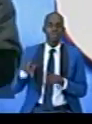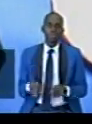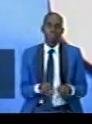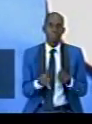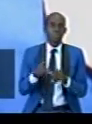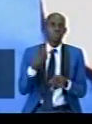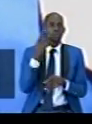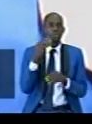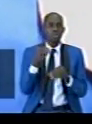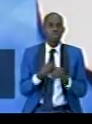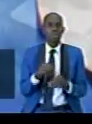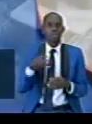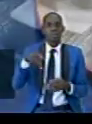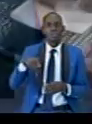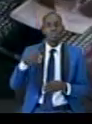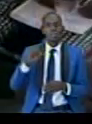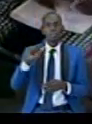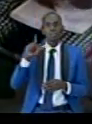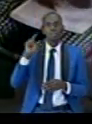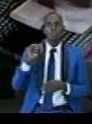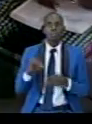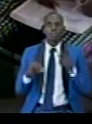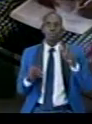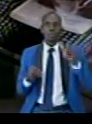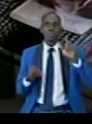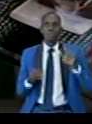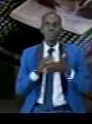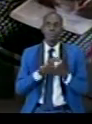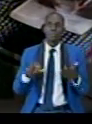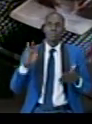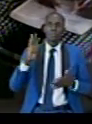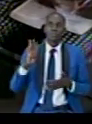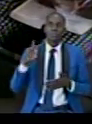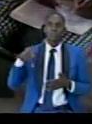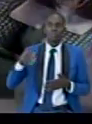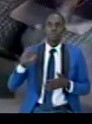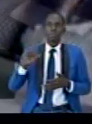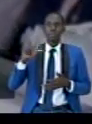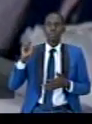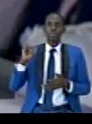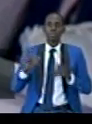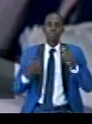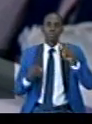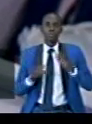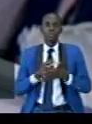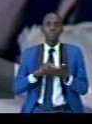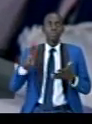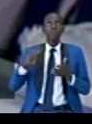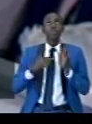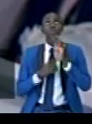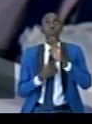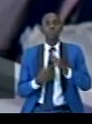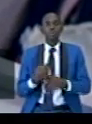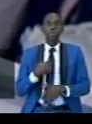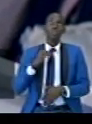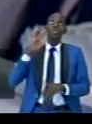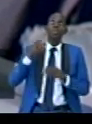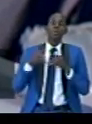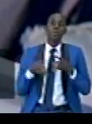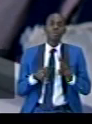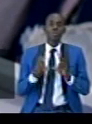Psalm 25, reading from verse 4, it says, show me thy ways, O Lord, teach